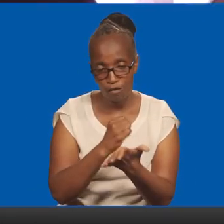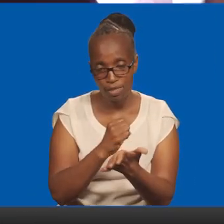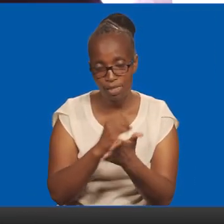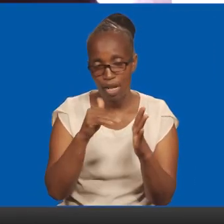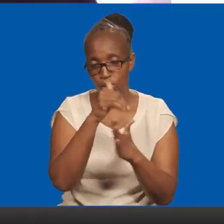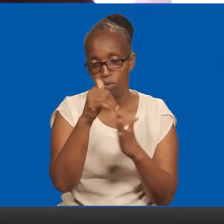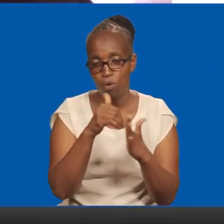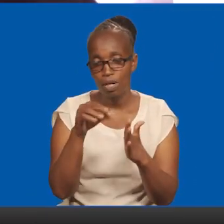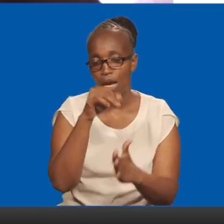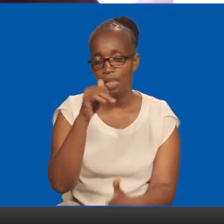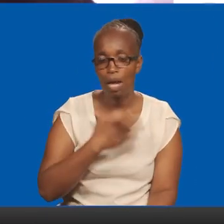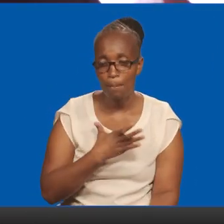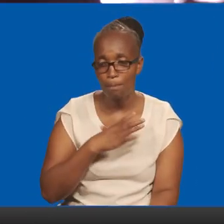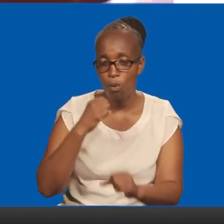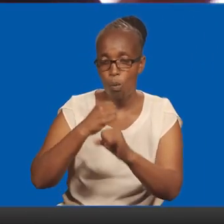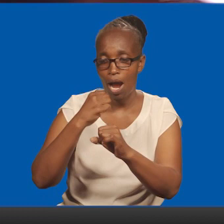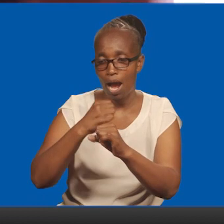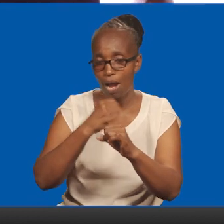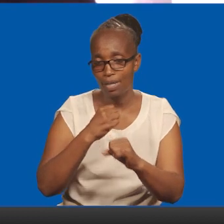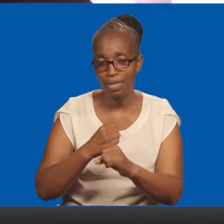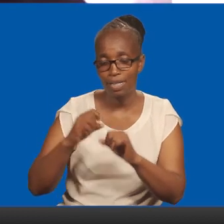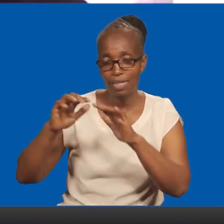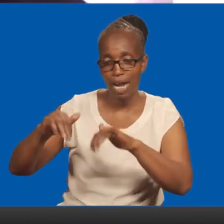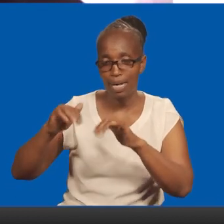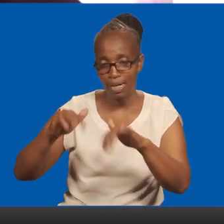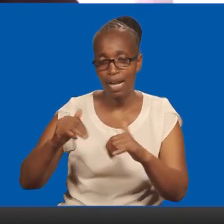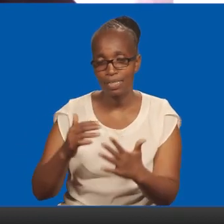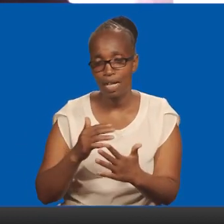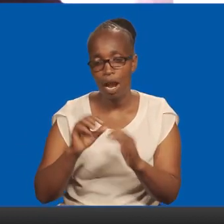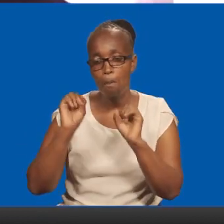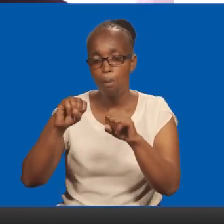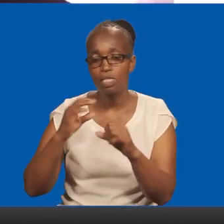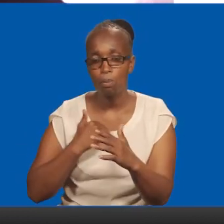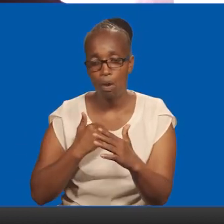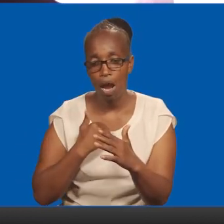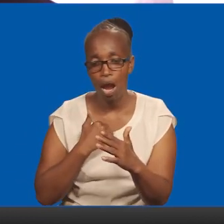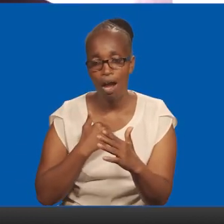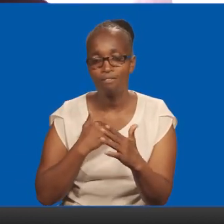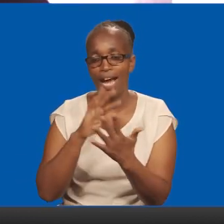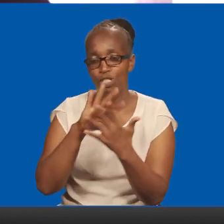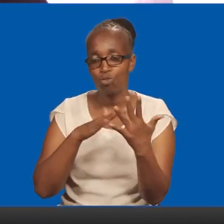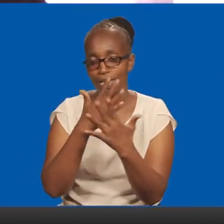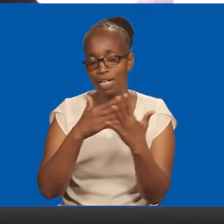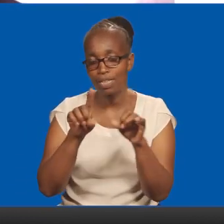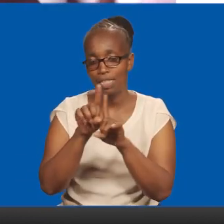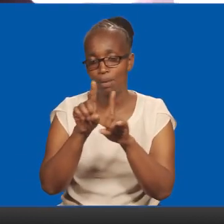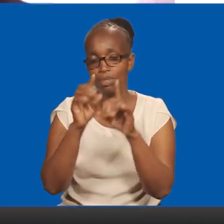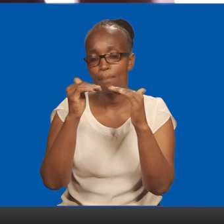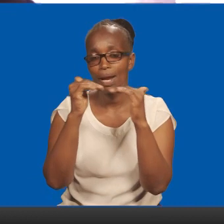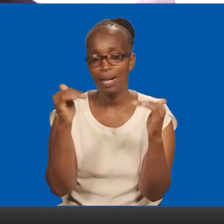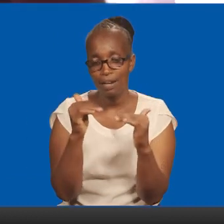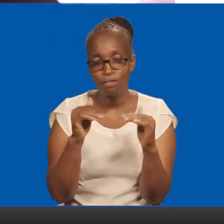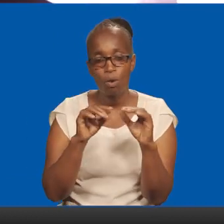in those in charge of agriculture. There can be a structure at that level. We are talking about it, archbishop, saying, can we simply